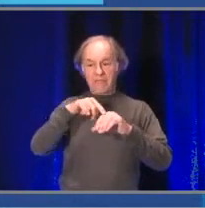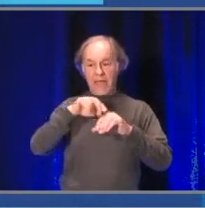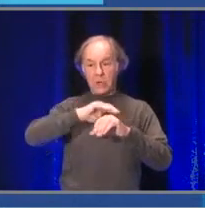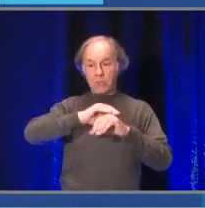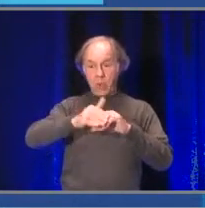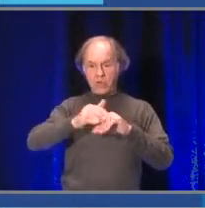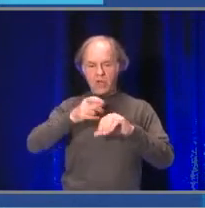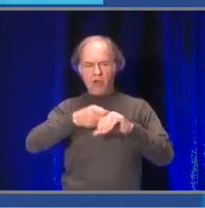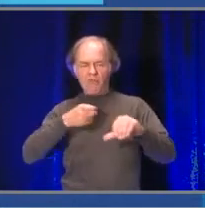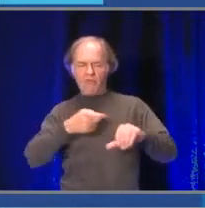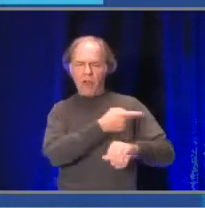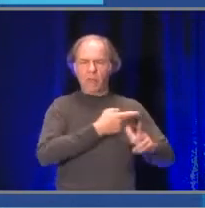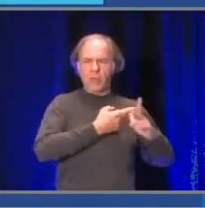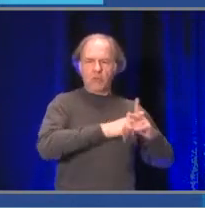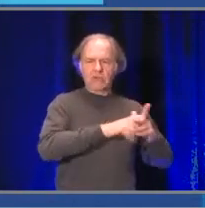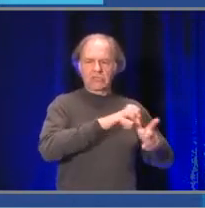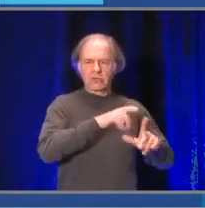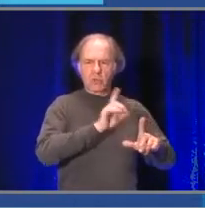their cell of origin.